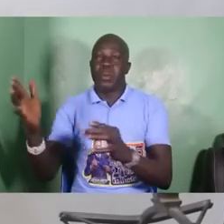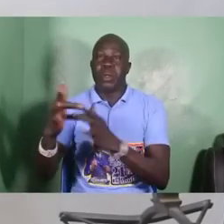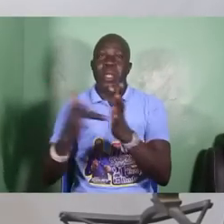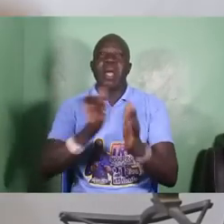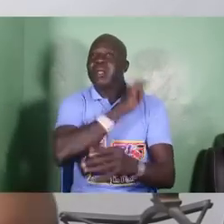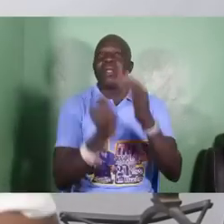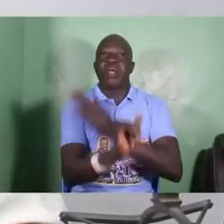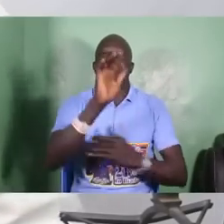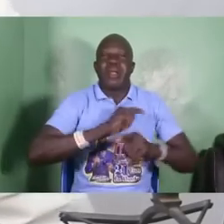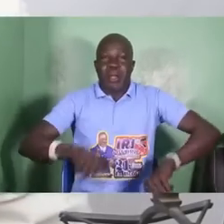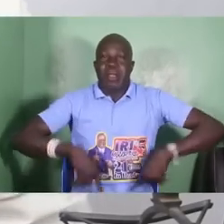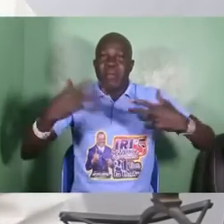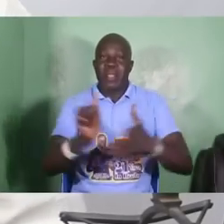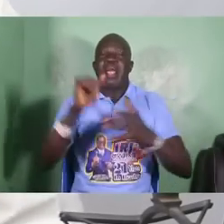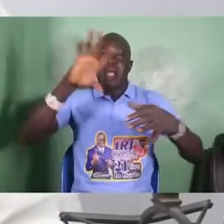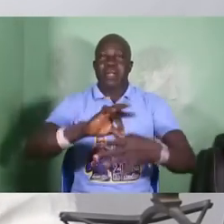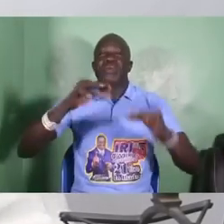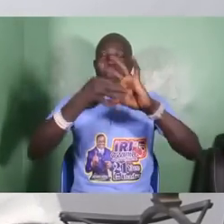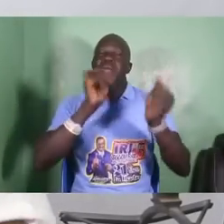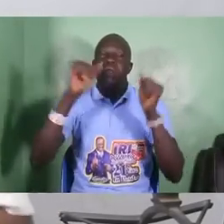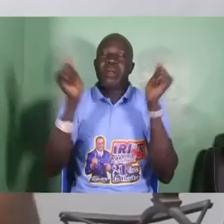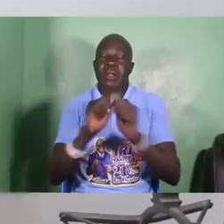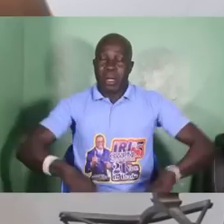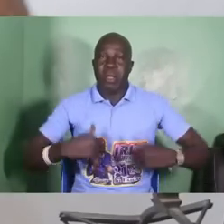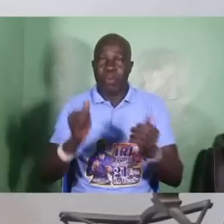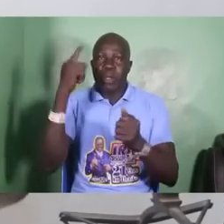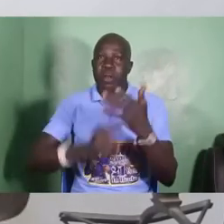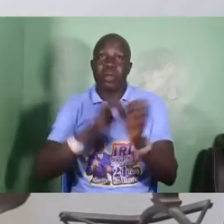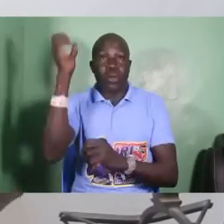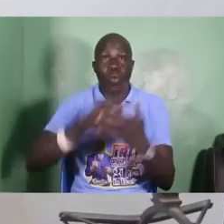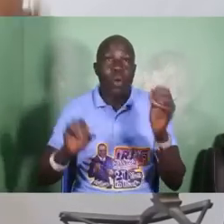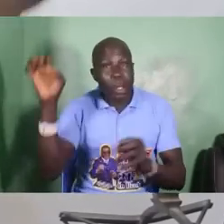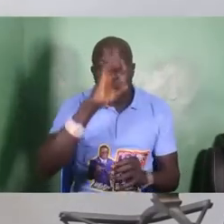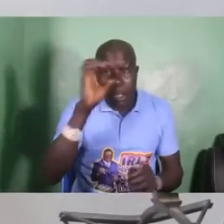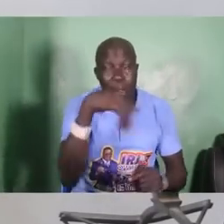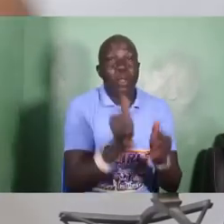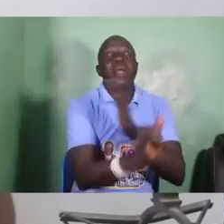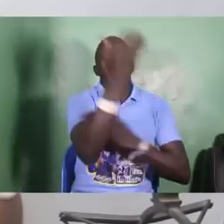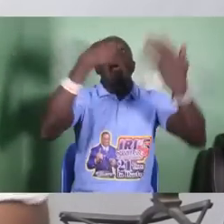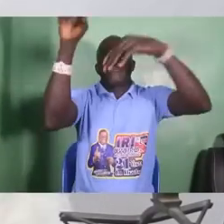Jesus, as the Lord lives, and the Spirit lives, what you've been looking for,